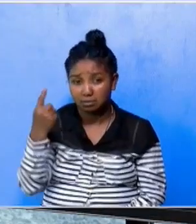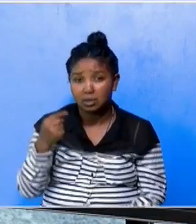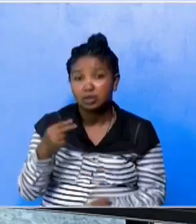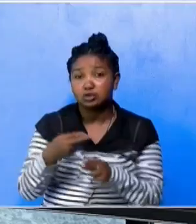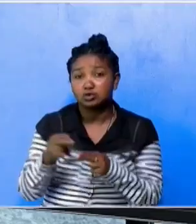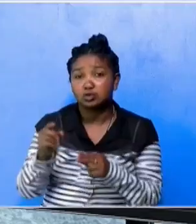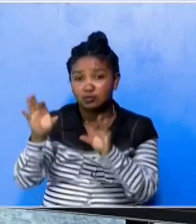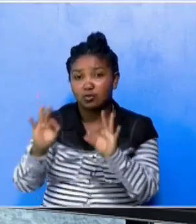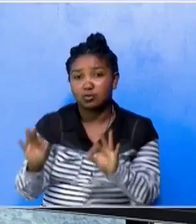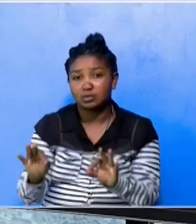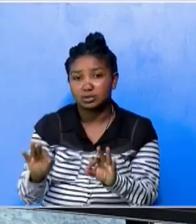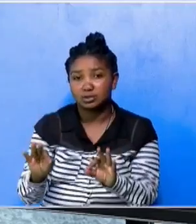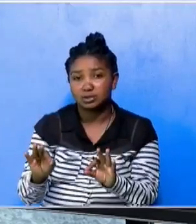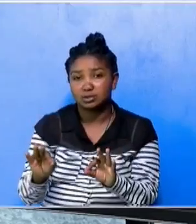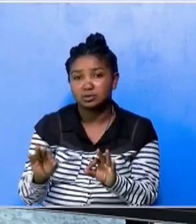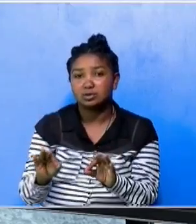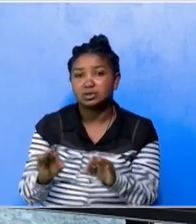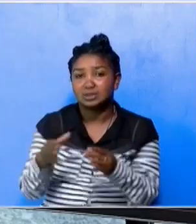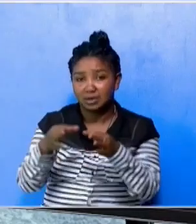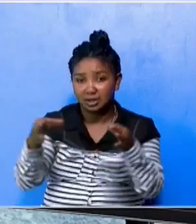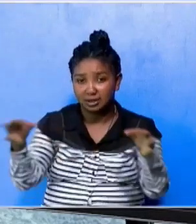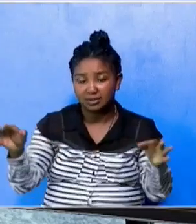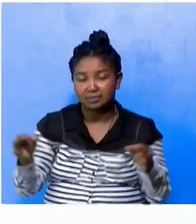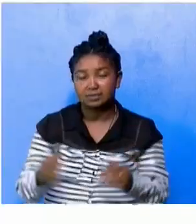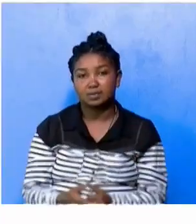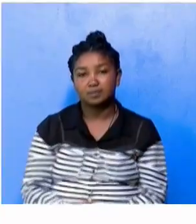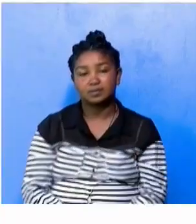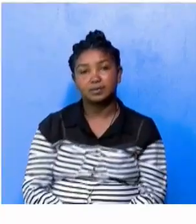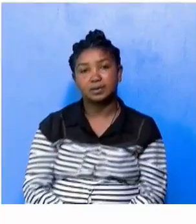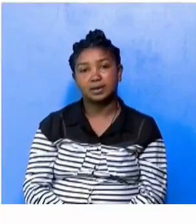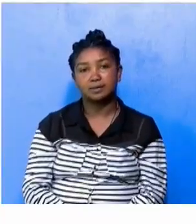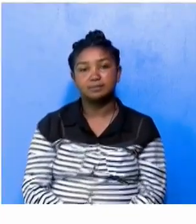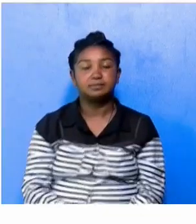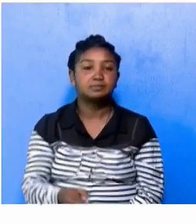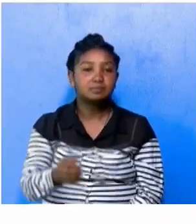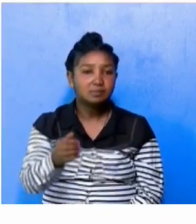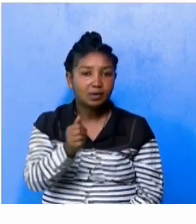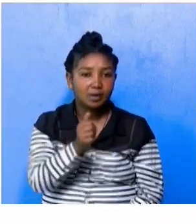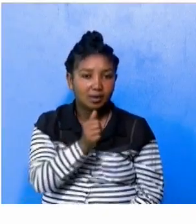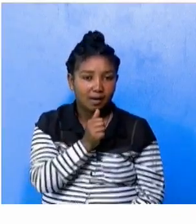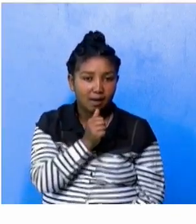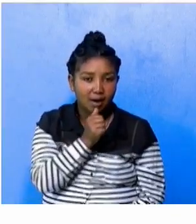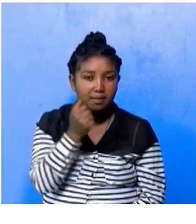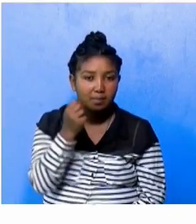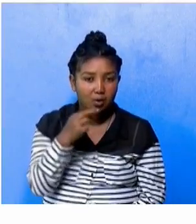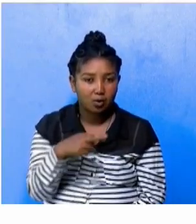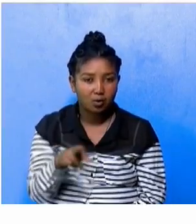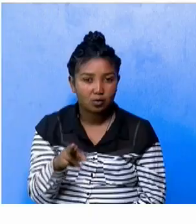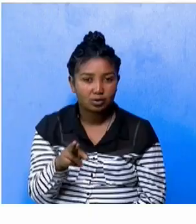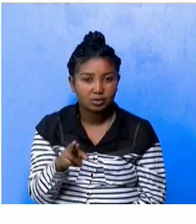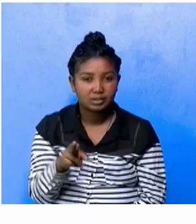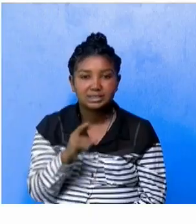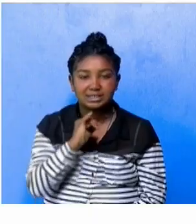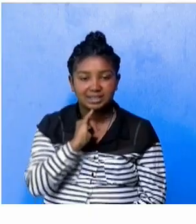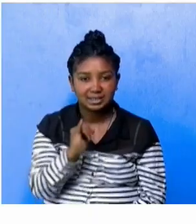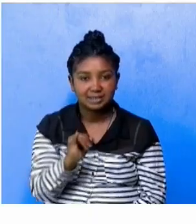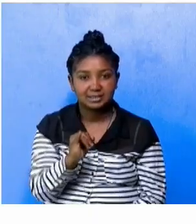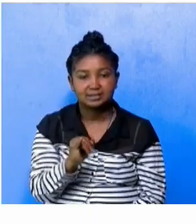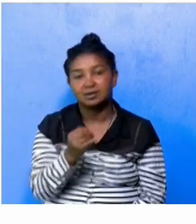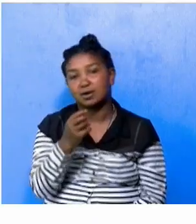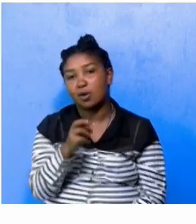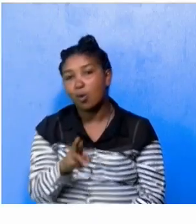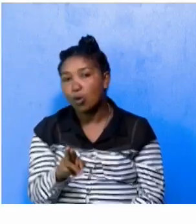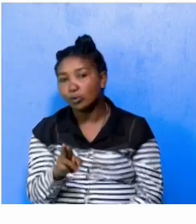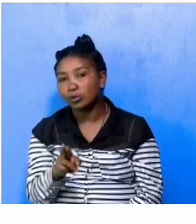short, this form is here in this sentence: am or is